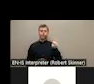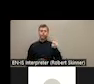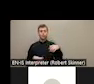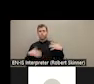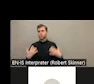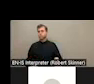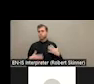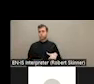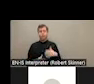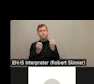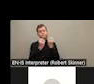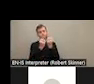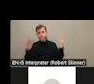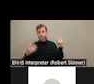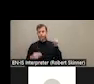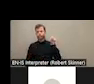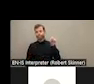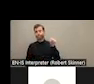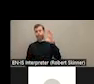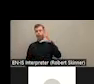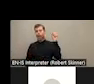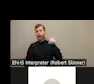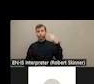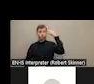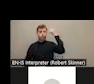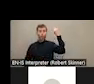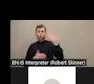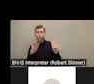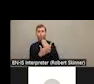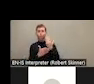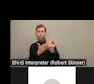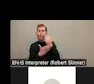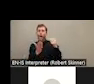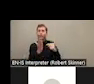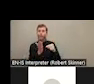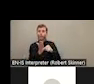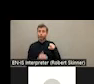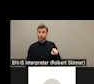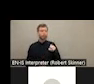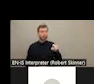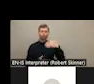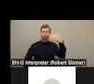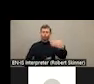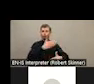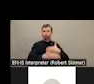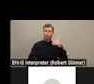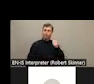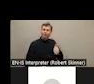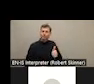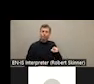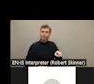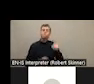technological progress in line with CRPD and the Sustainable Development Goal 17 that stipulate and